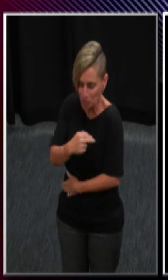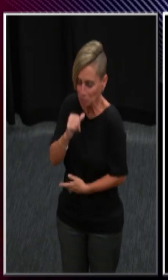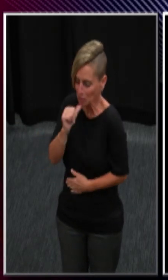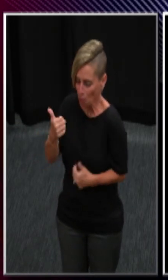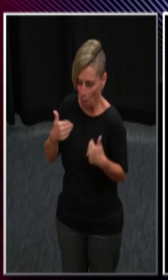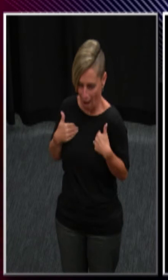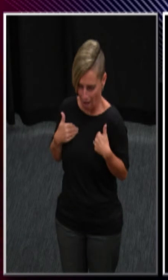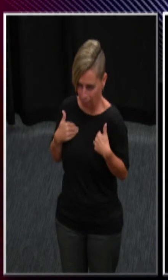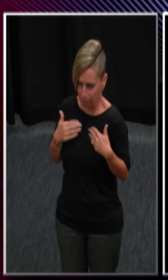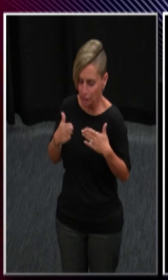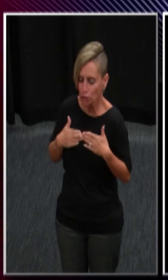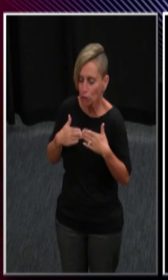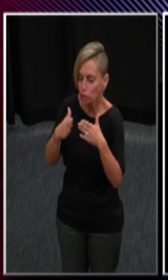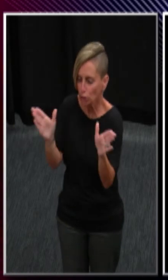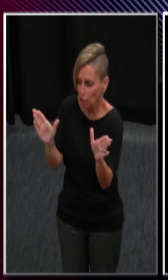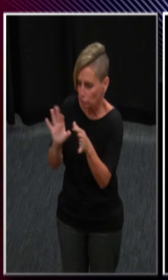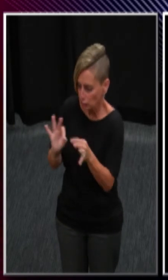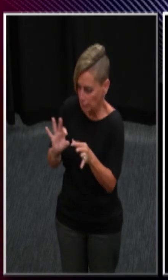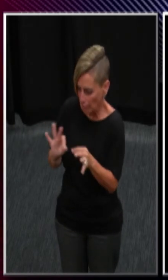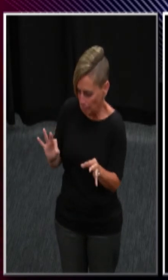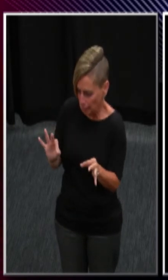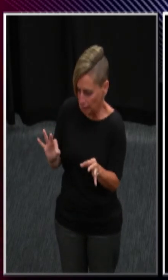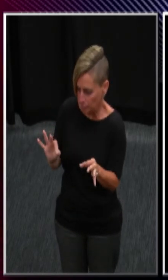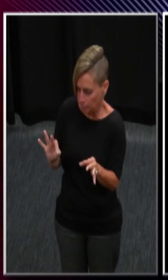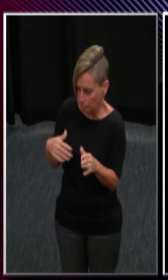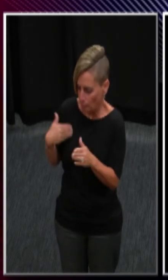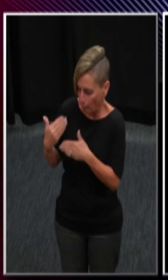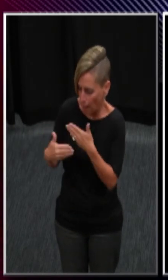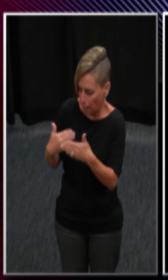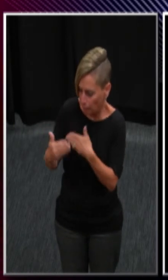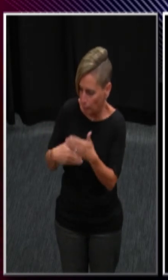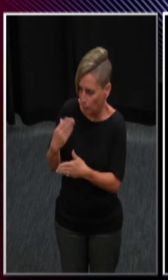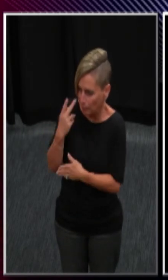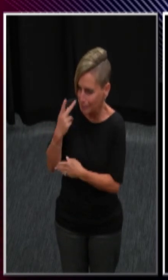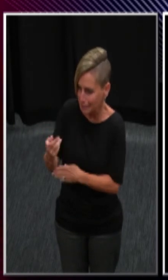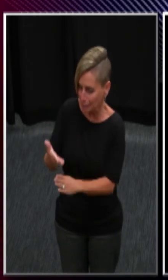general statement. The trends that we have seen prior to